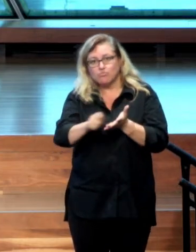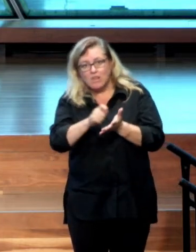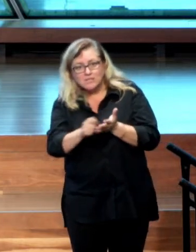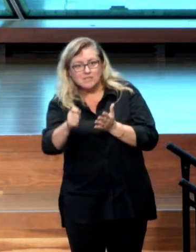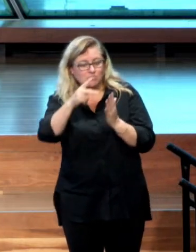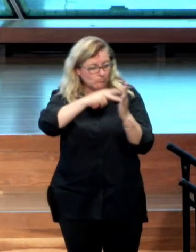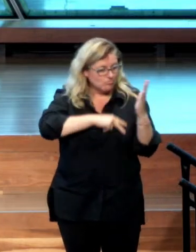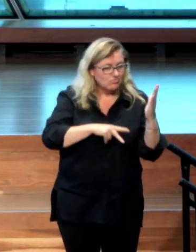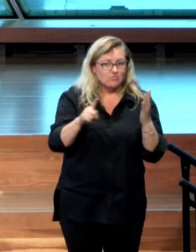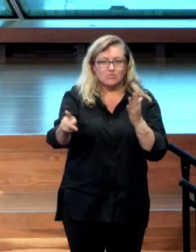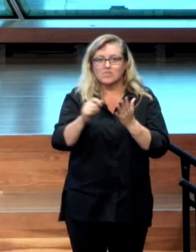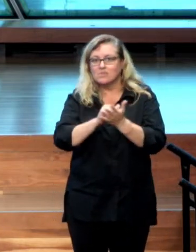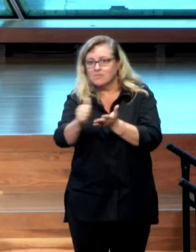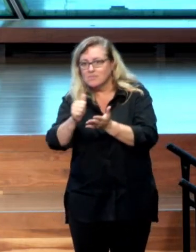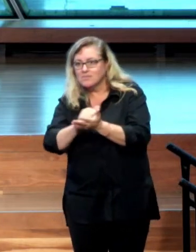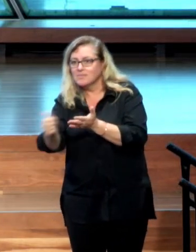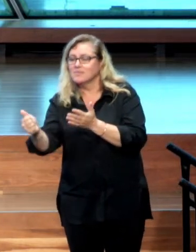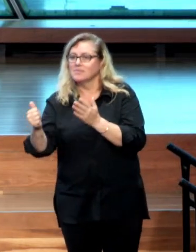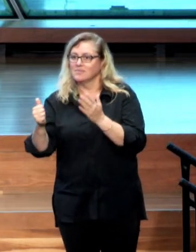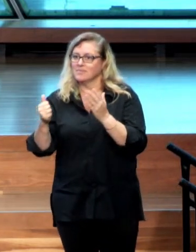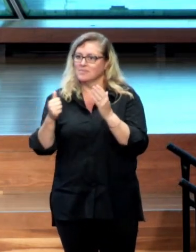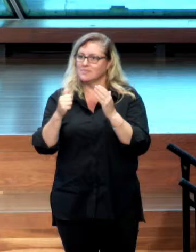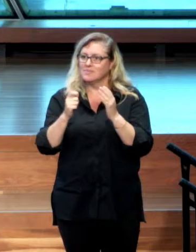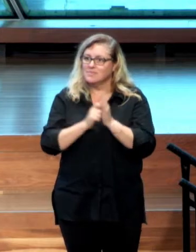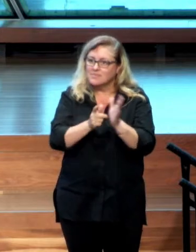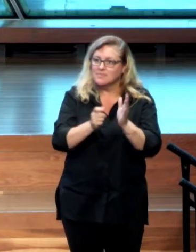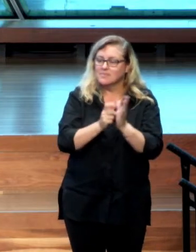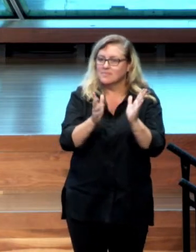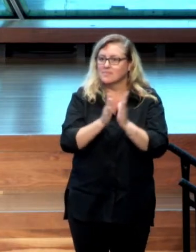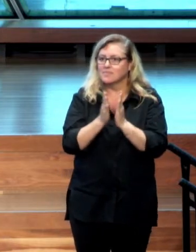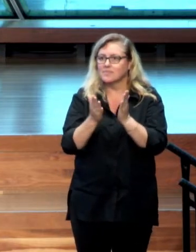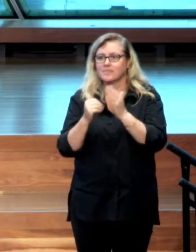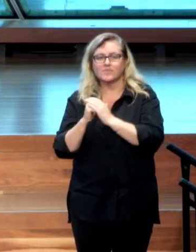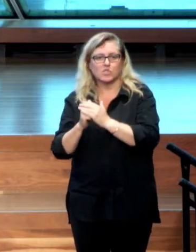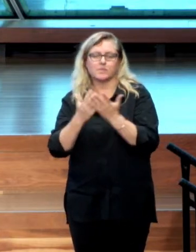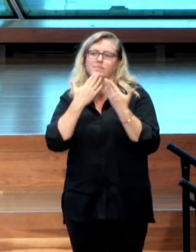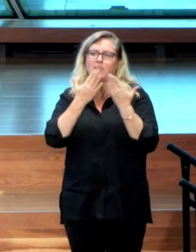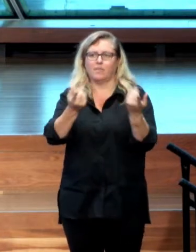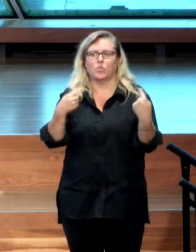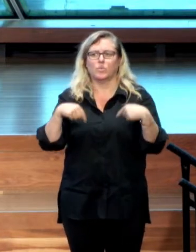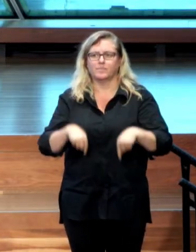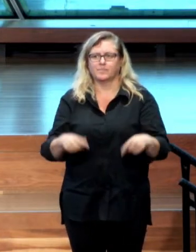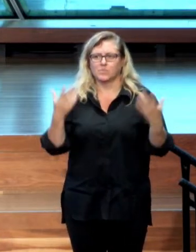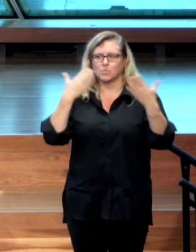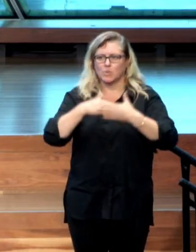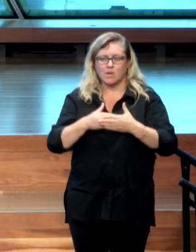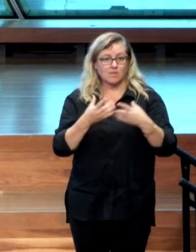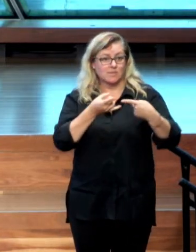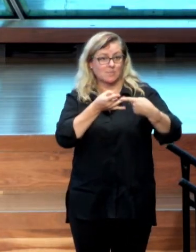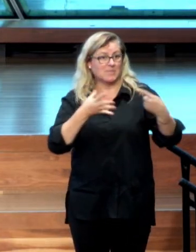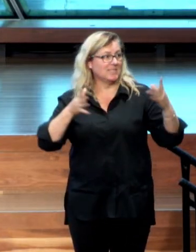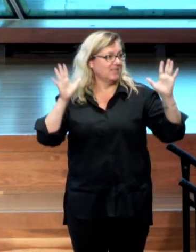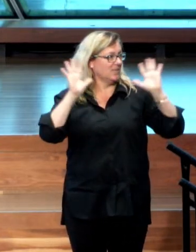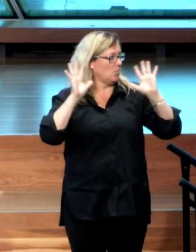booksellers, publishers, friends, and supporters, welcome and thank you for joining us here tonight, particularly given the